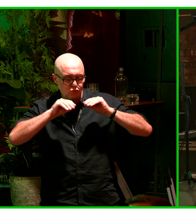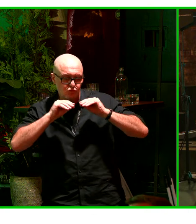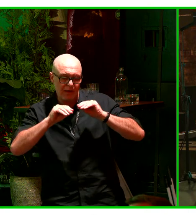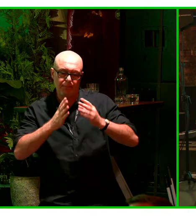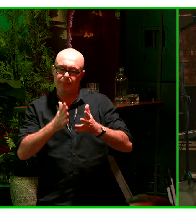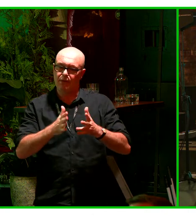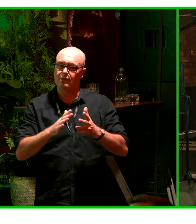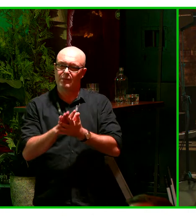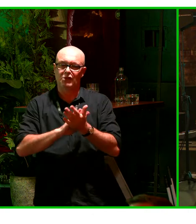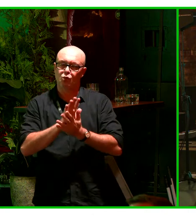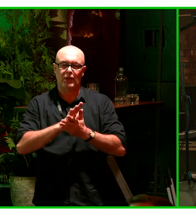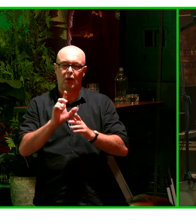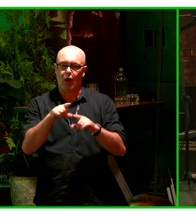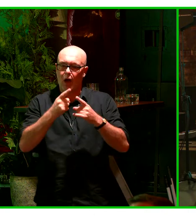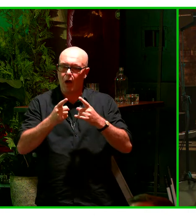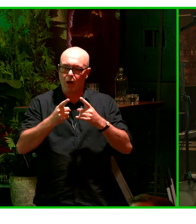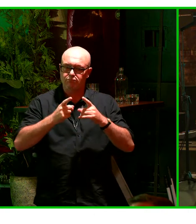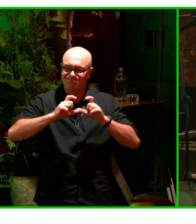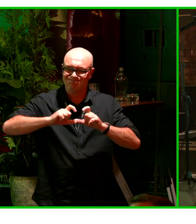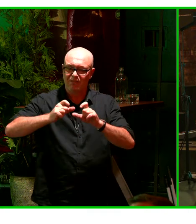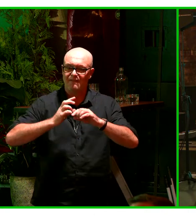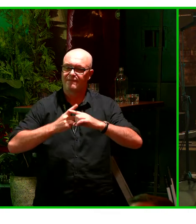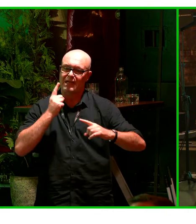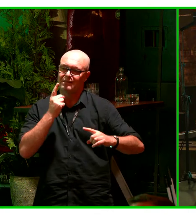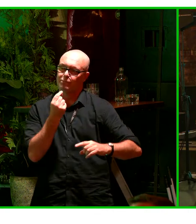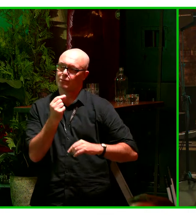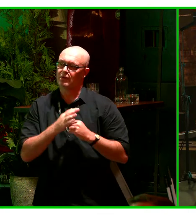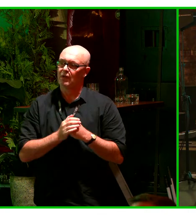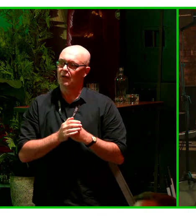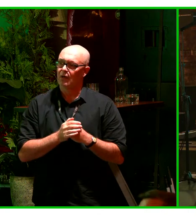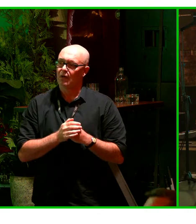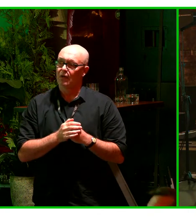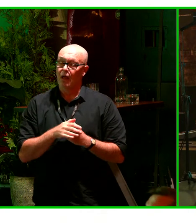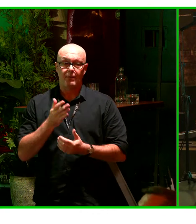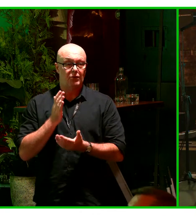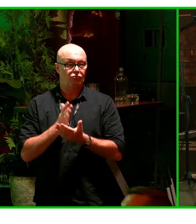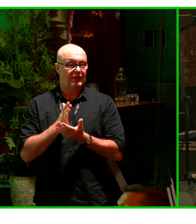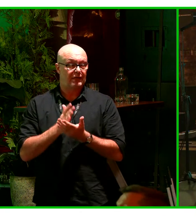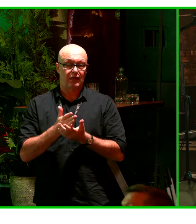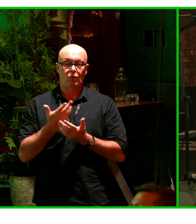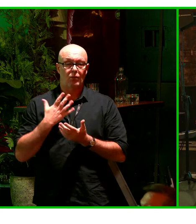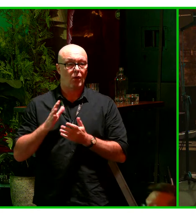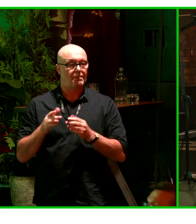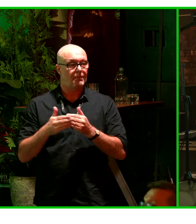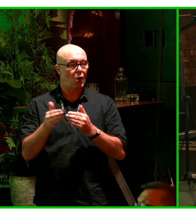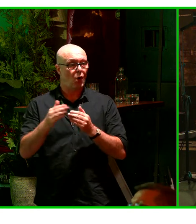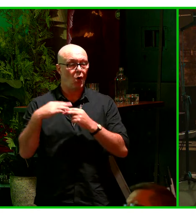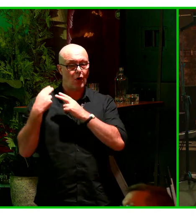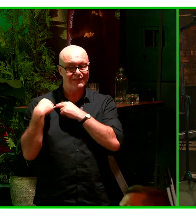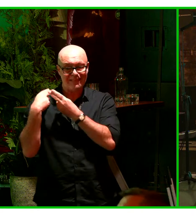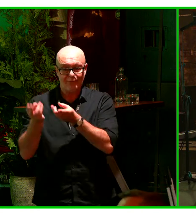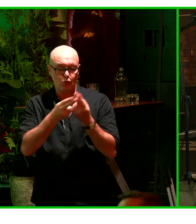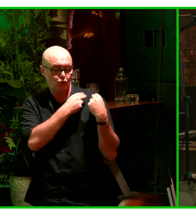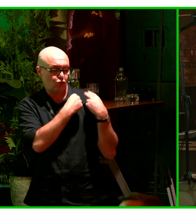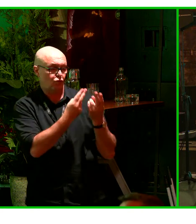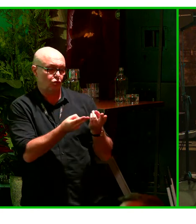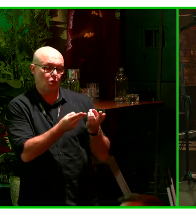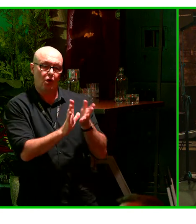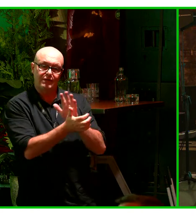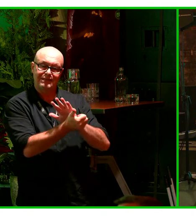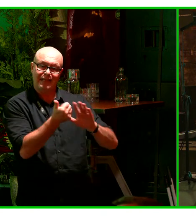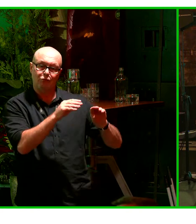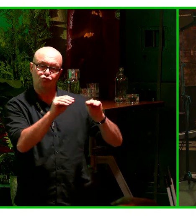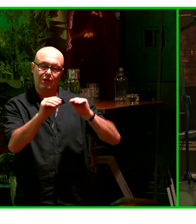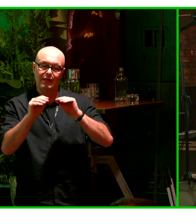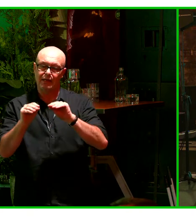I guess one thing that unite everyone on this platform is more devolution of control over skills, so that we can quickly